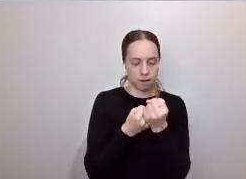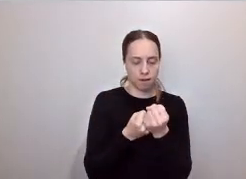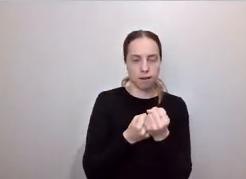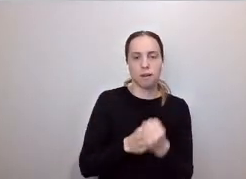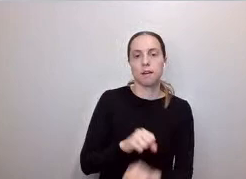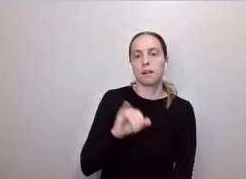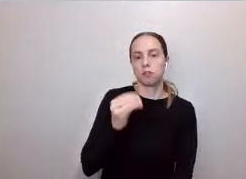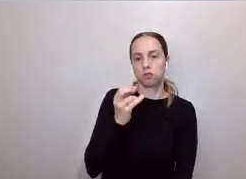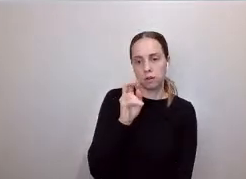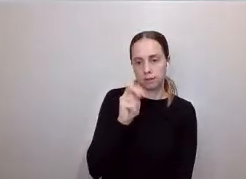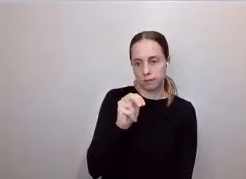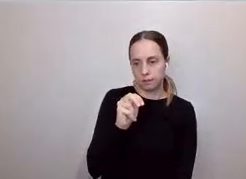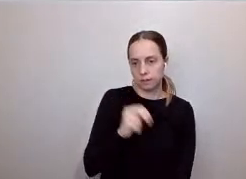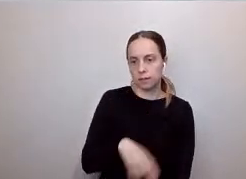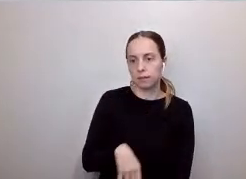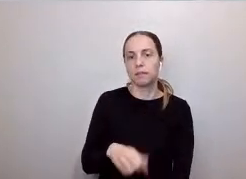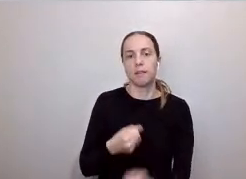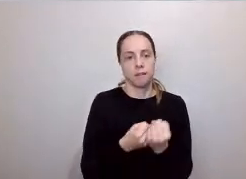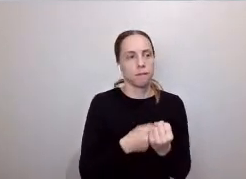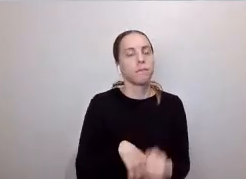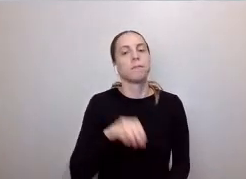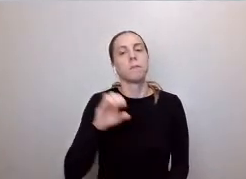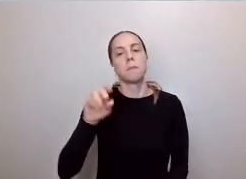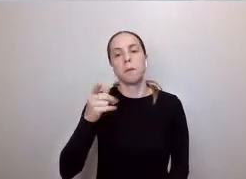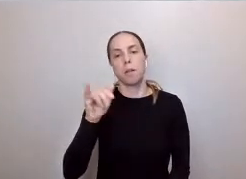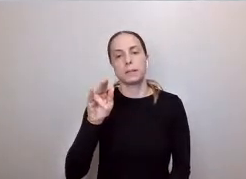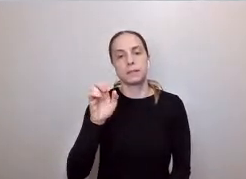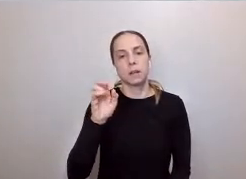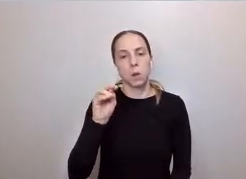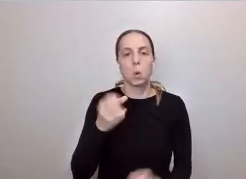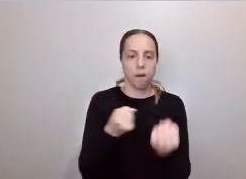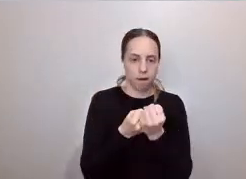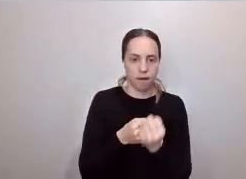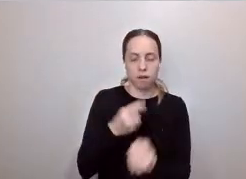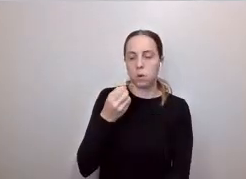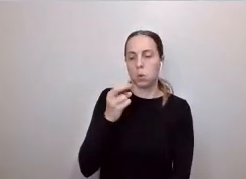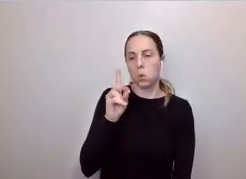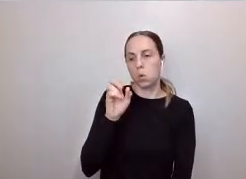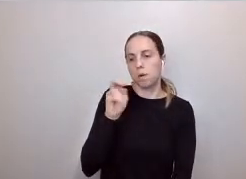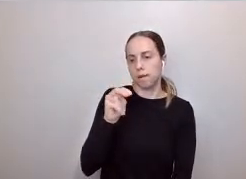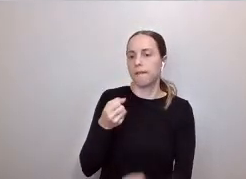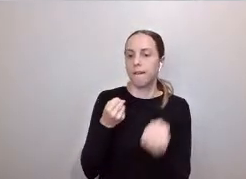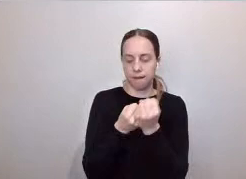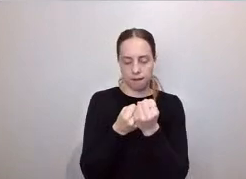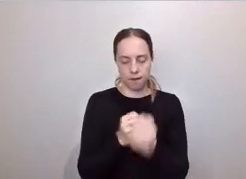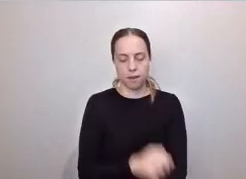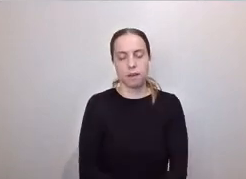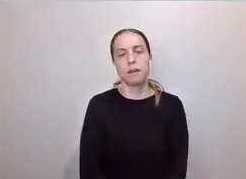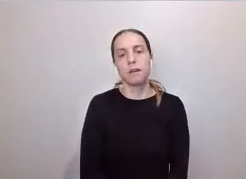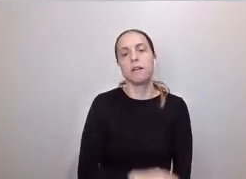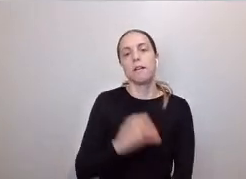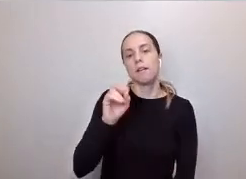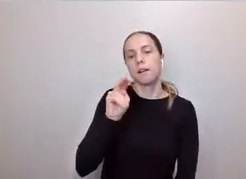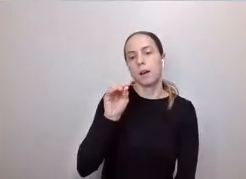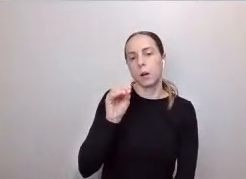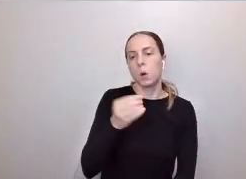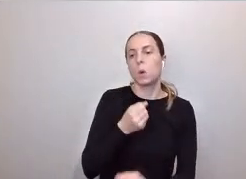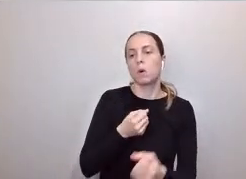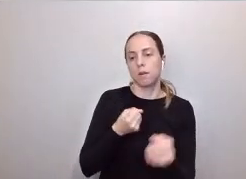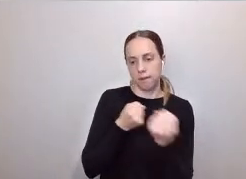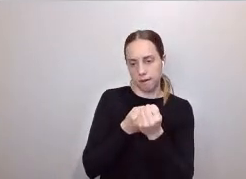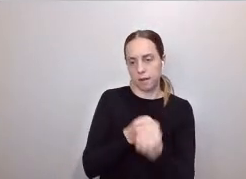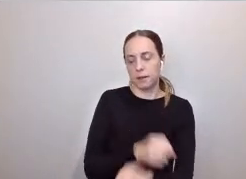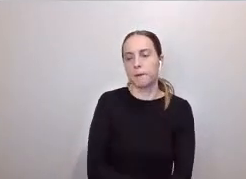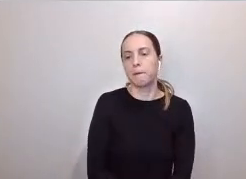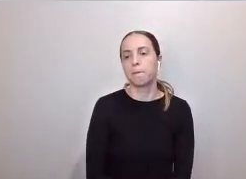Palmisano. Aye. Councilmember Gordon. Aye. Councilmember Cano. Aye. Councilmember Reich.